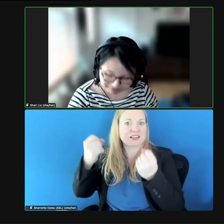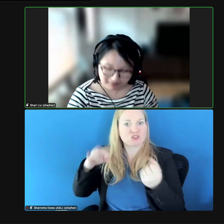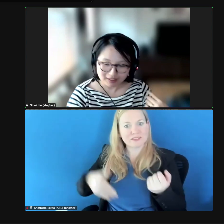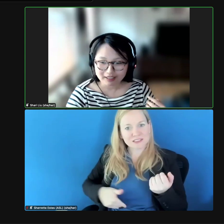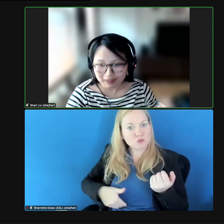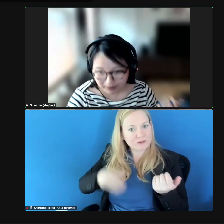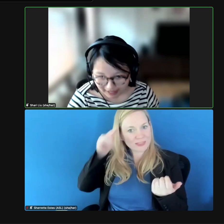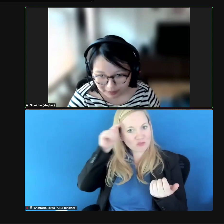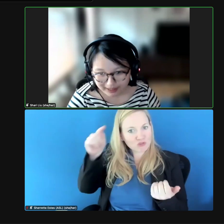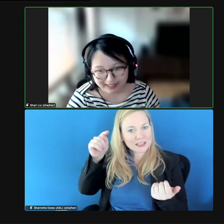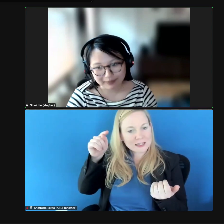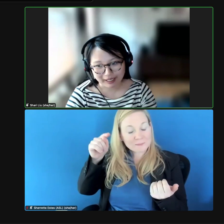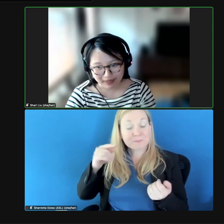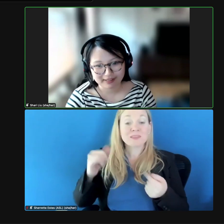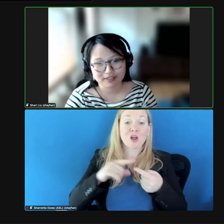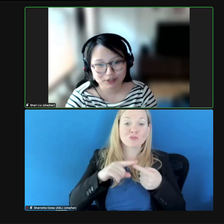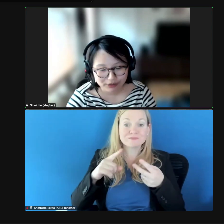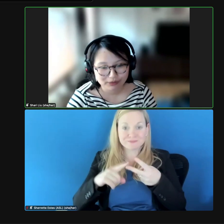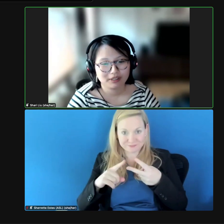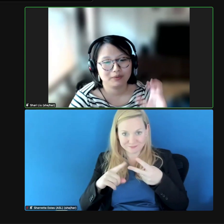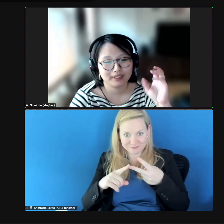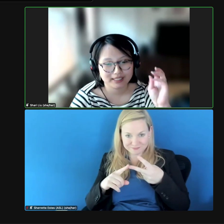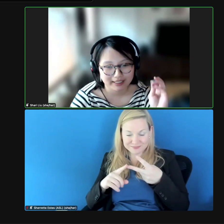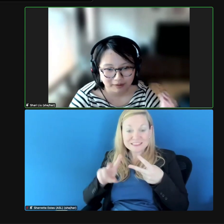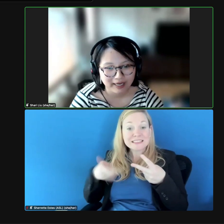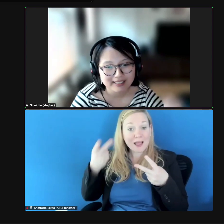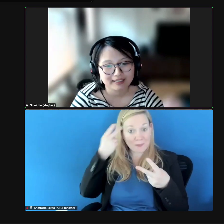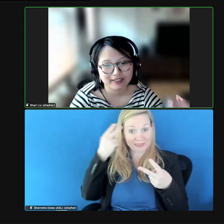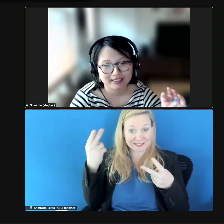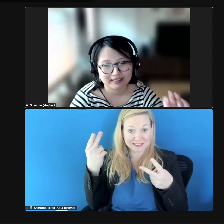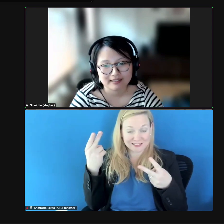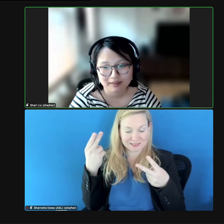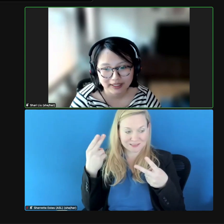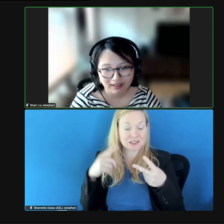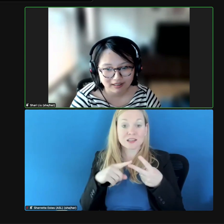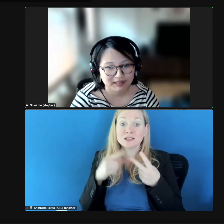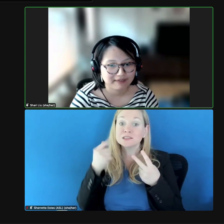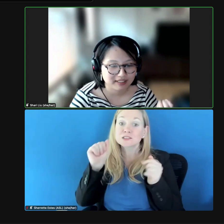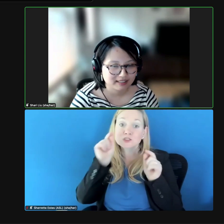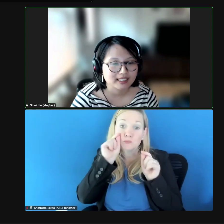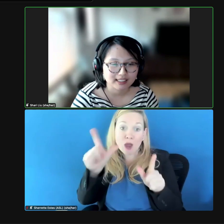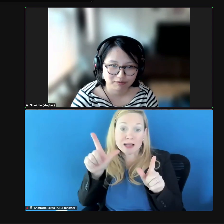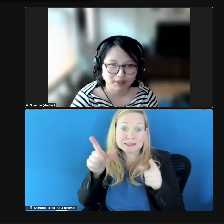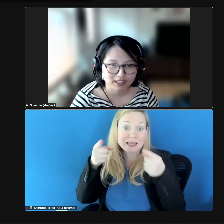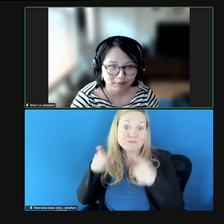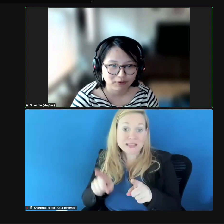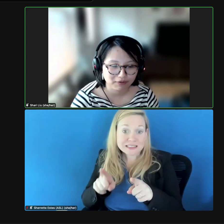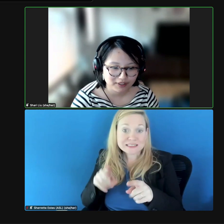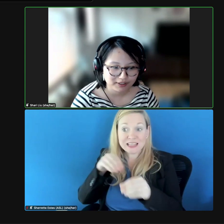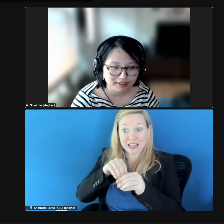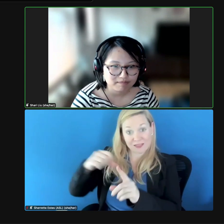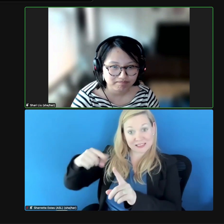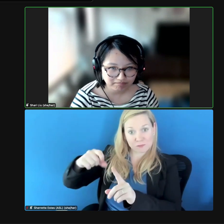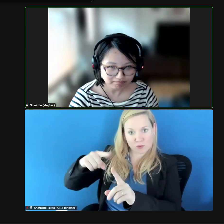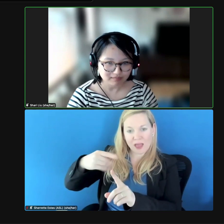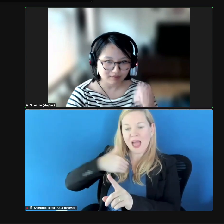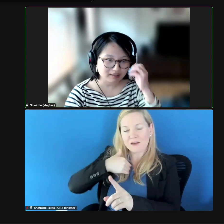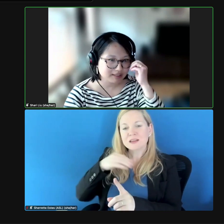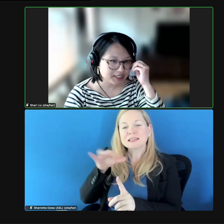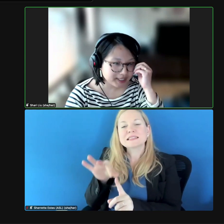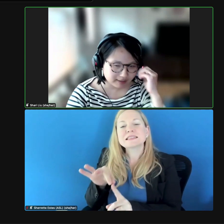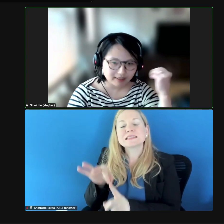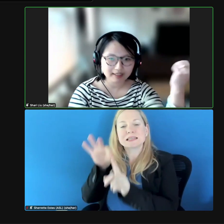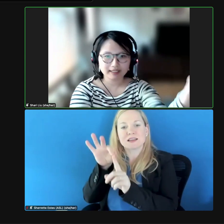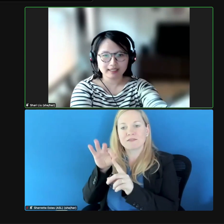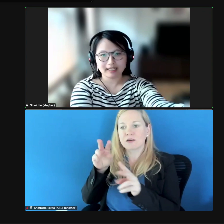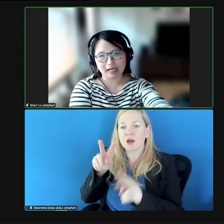theory. But now we're going to talk about hypothesis 2, which is that surprising events in these stimuli also have distinctive perceptual features.